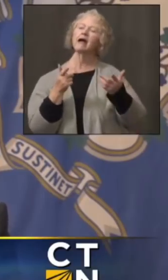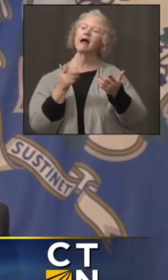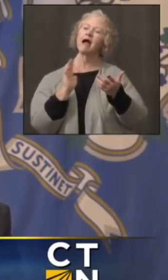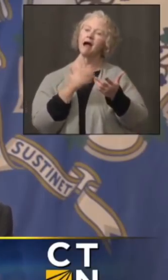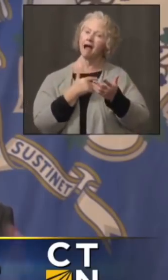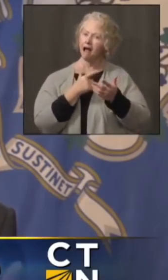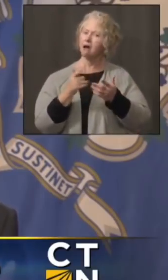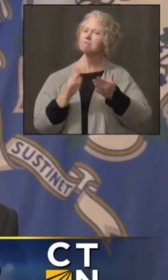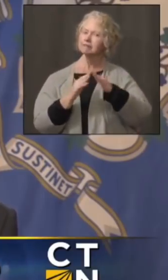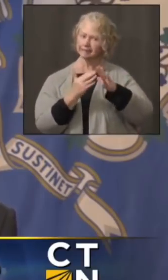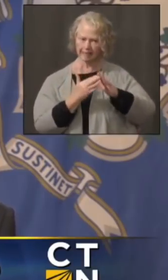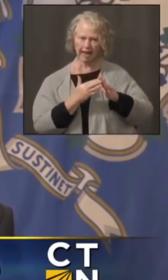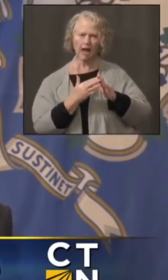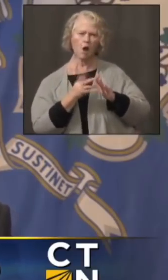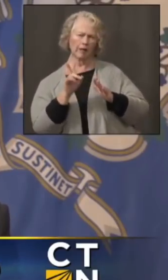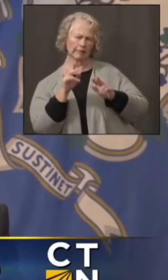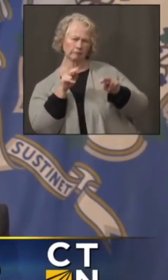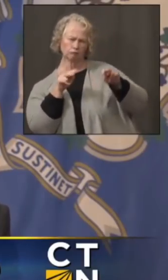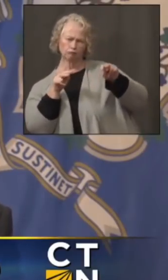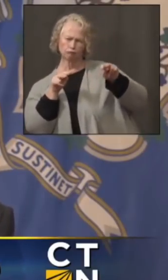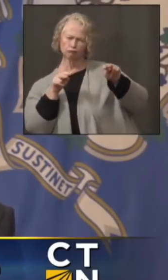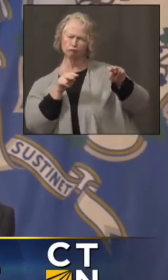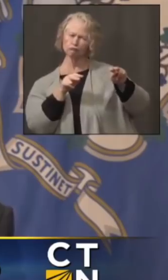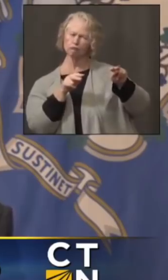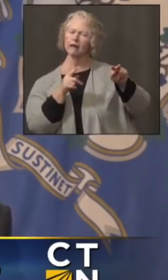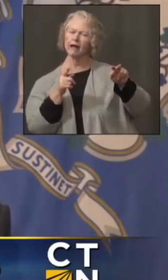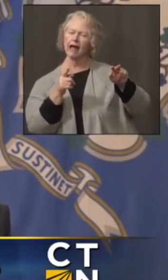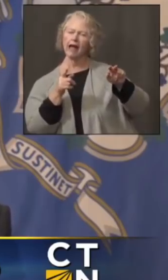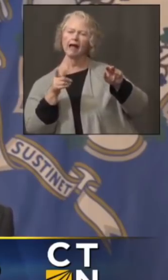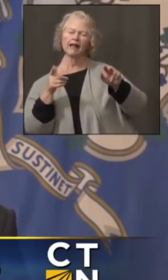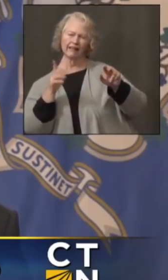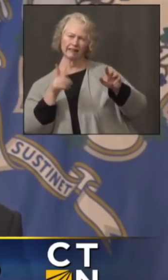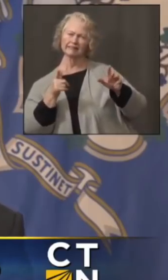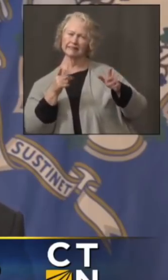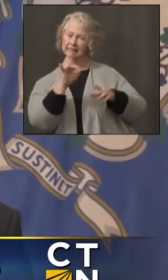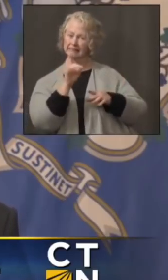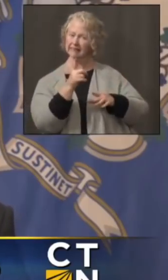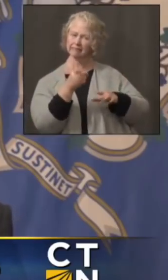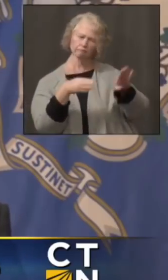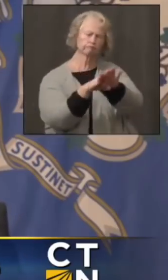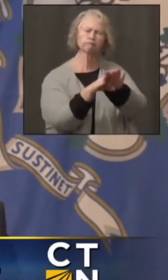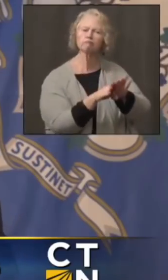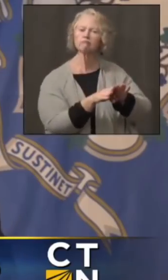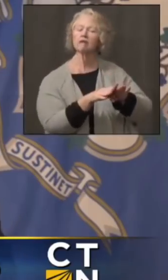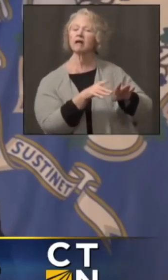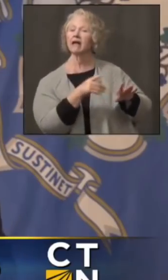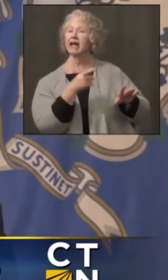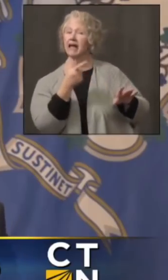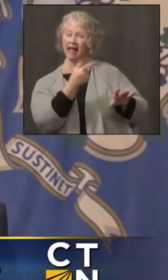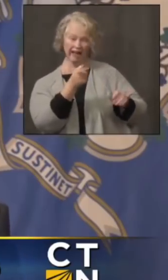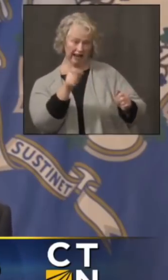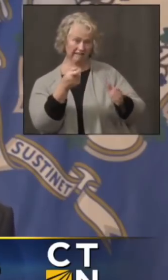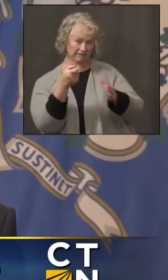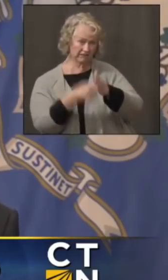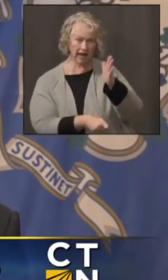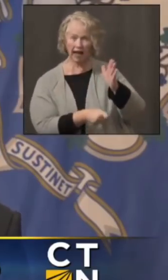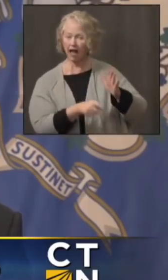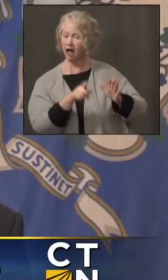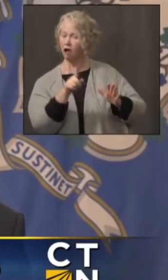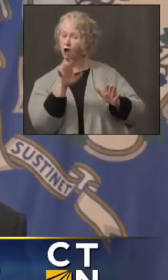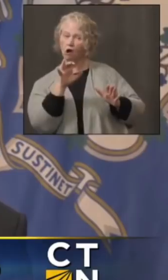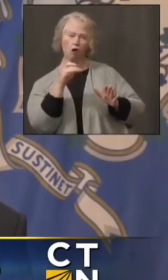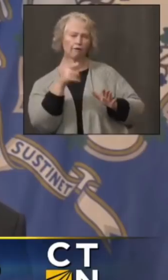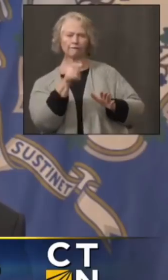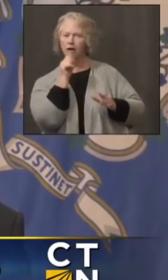public health, they've shut down a number of these facilities. They can fine you $100 for not wearing a mask. They can fine you